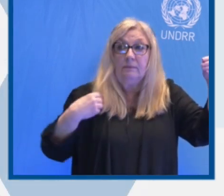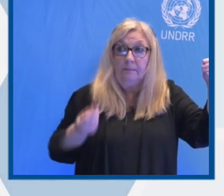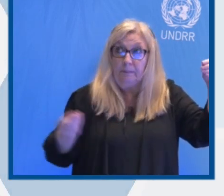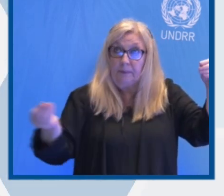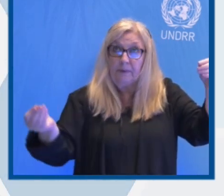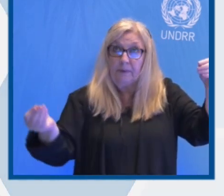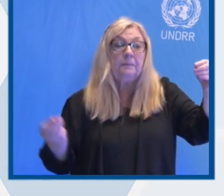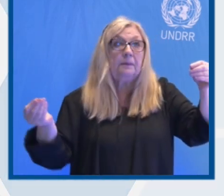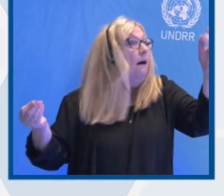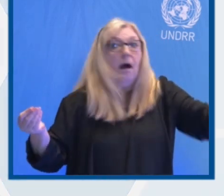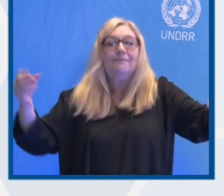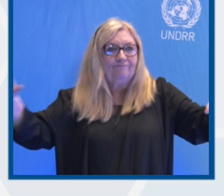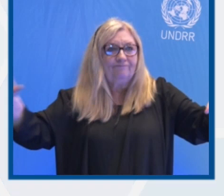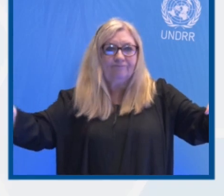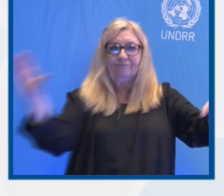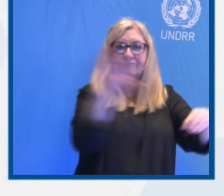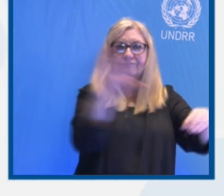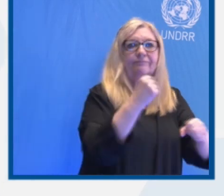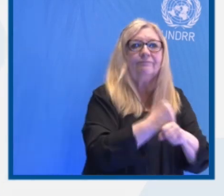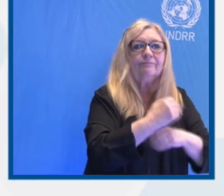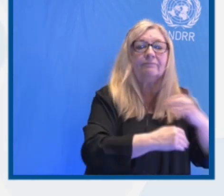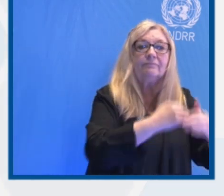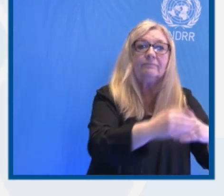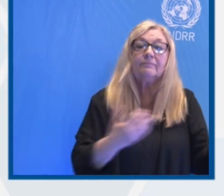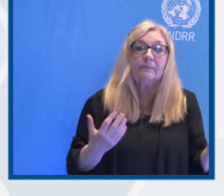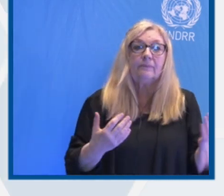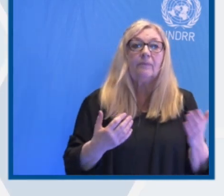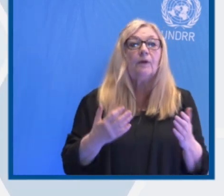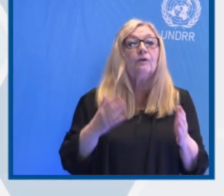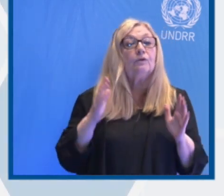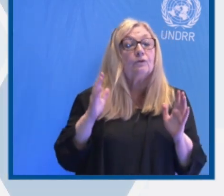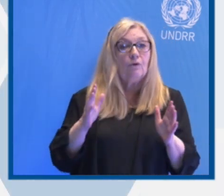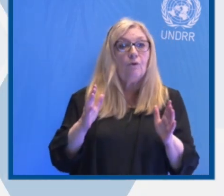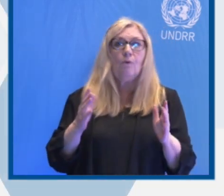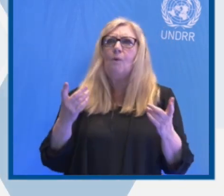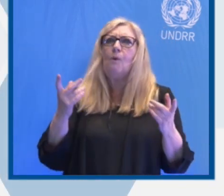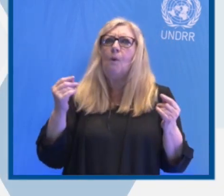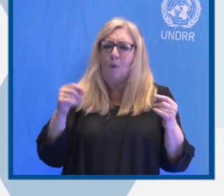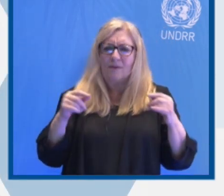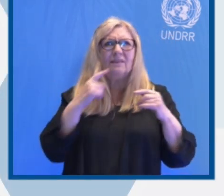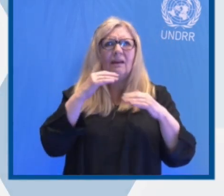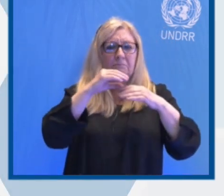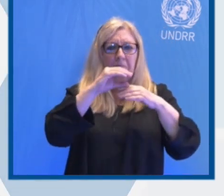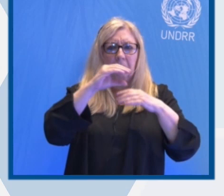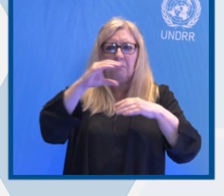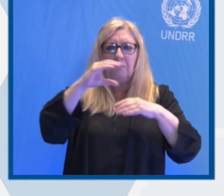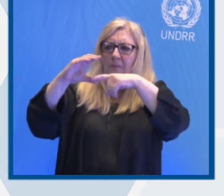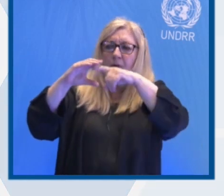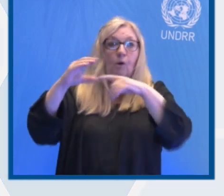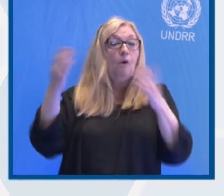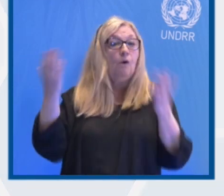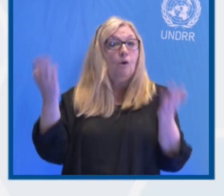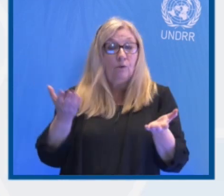this protection gap is increasing. And so what is that gap? That gap